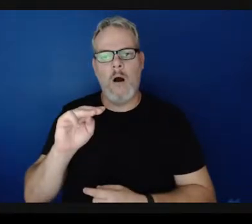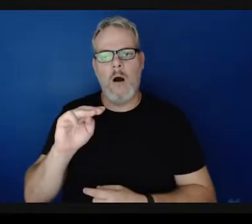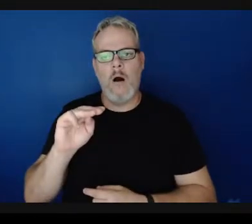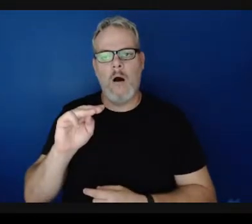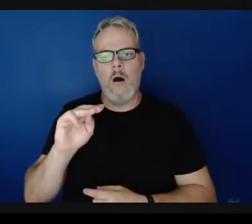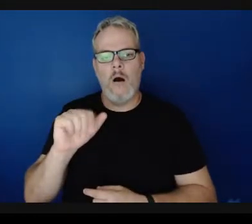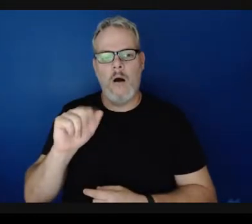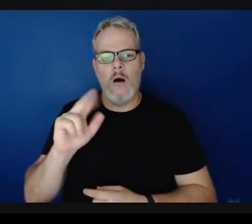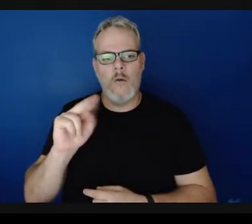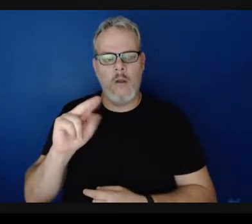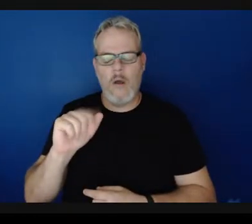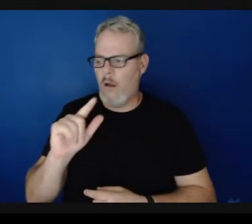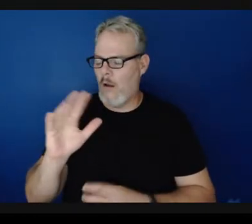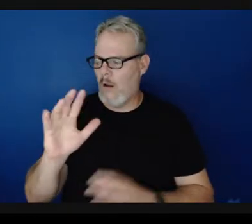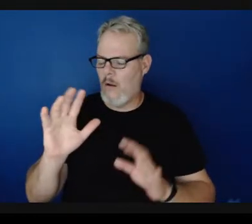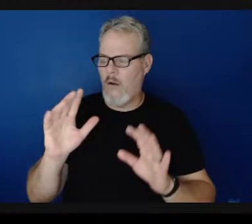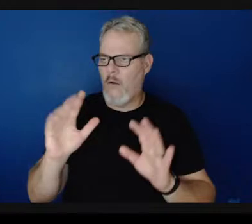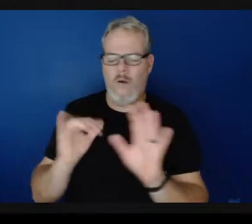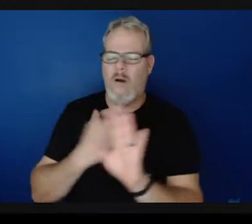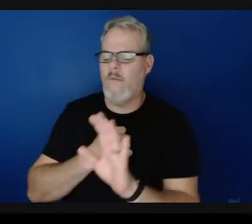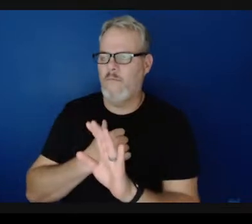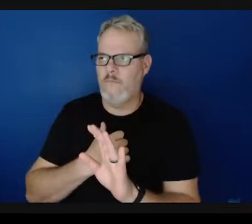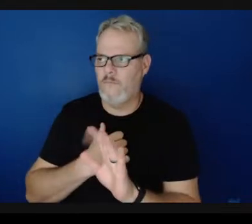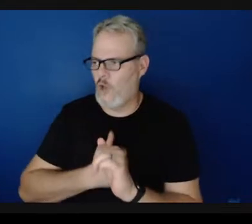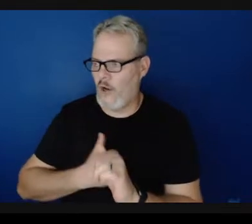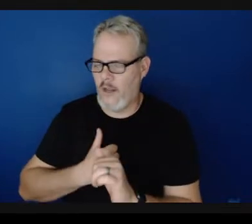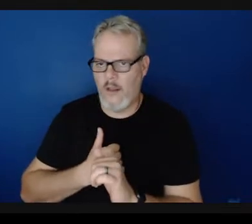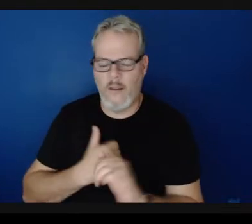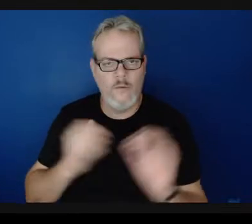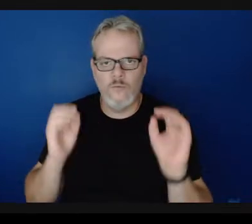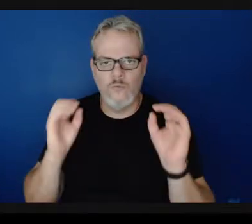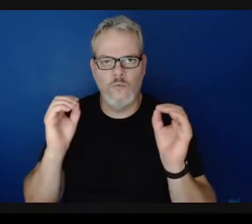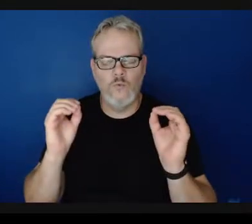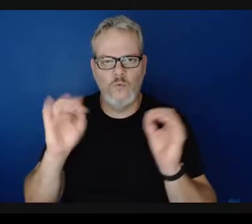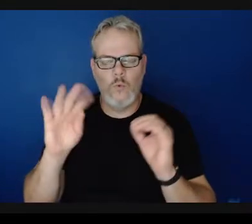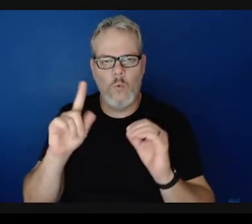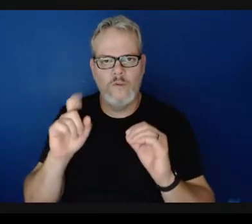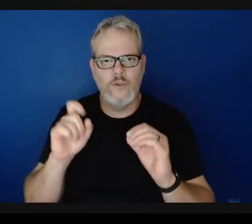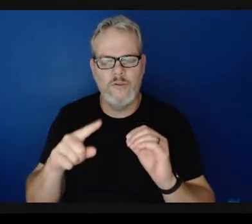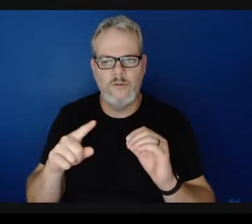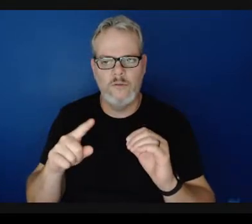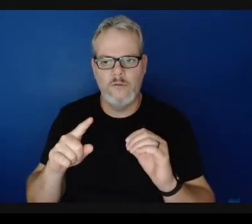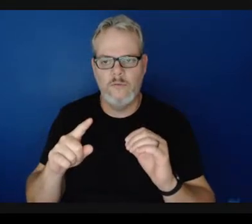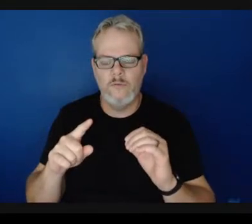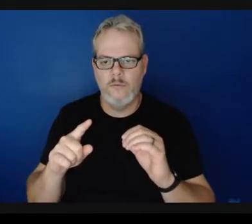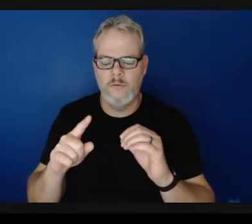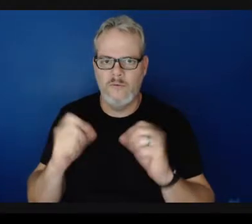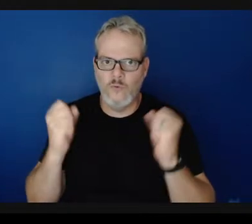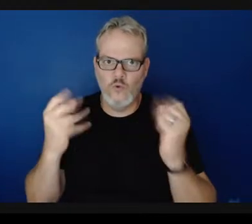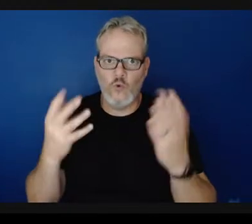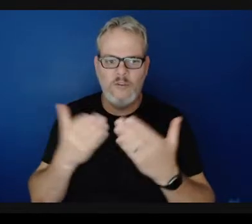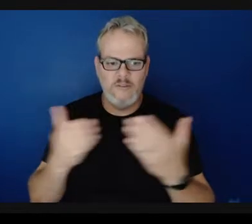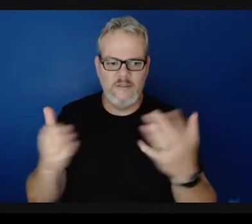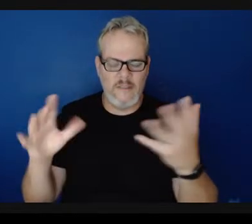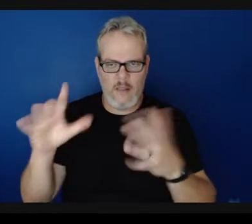we didn't have any questions that I saw. Let me go back through. Lots been happening.